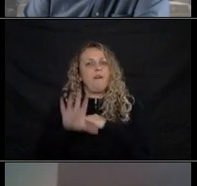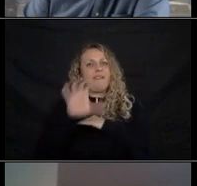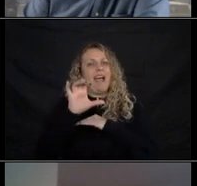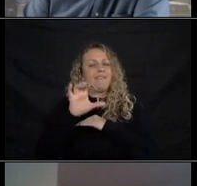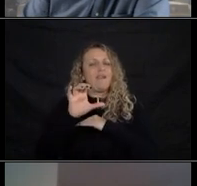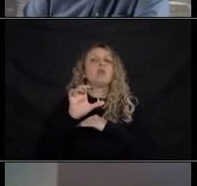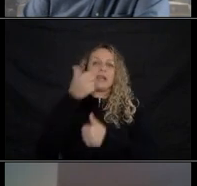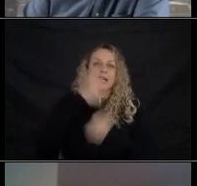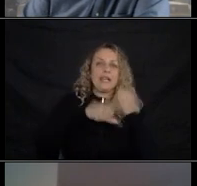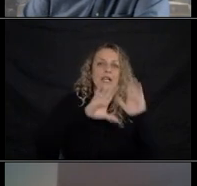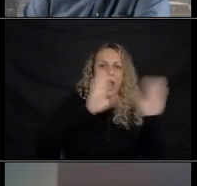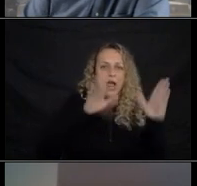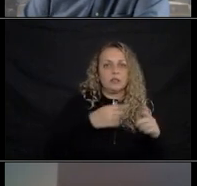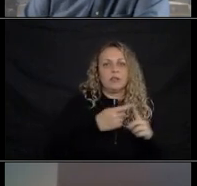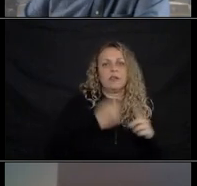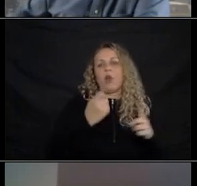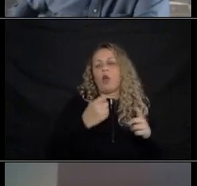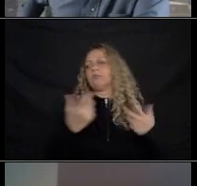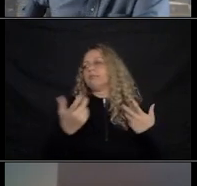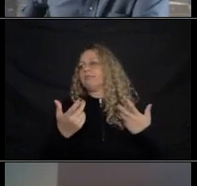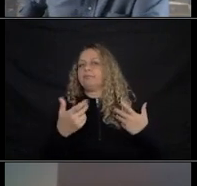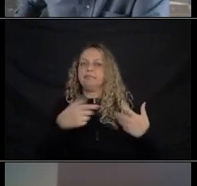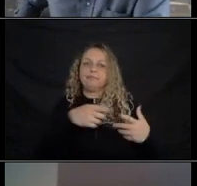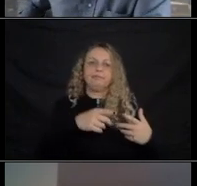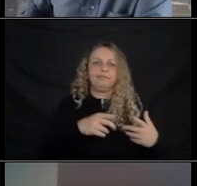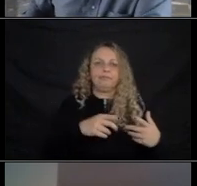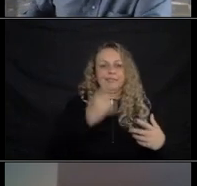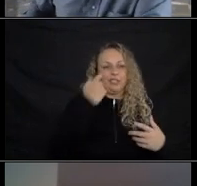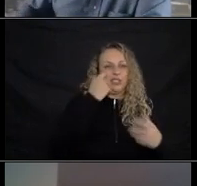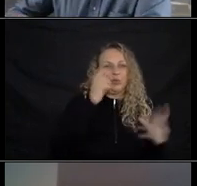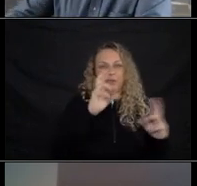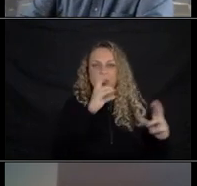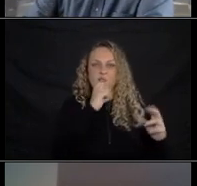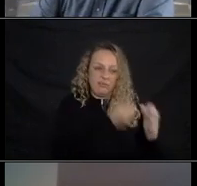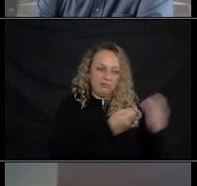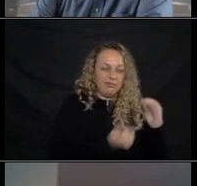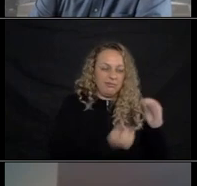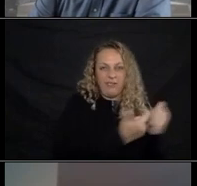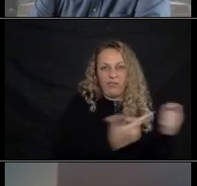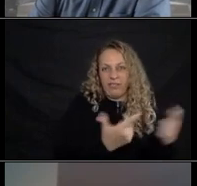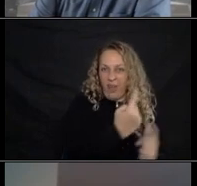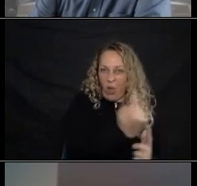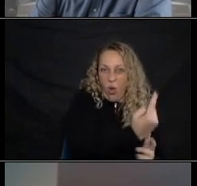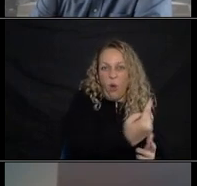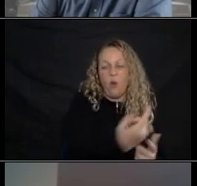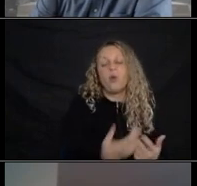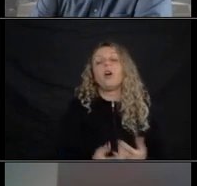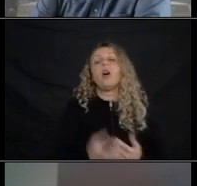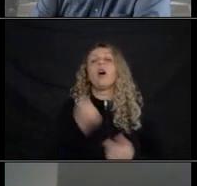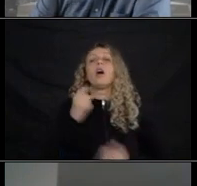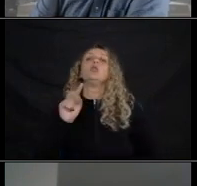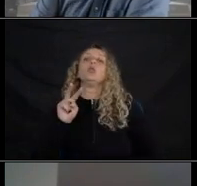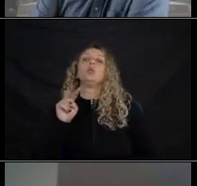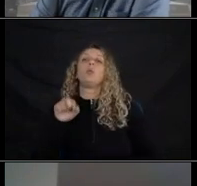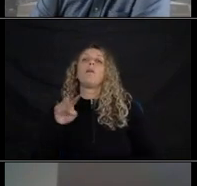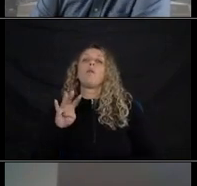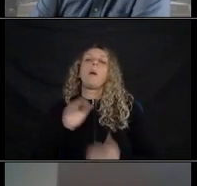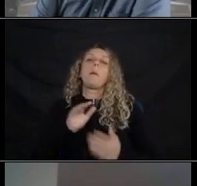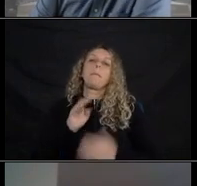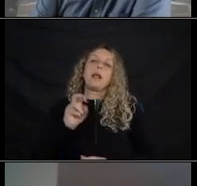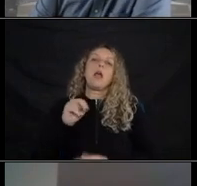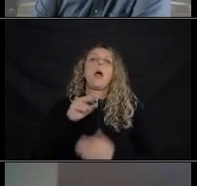per household from appliance efficiency standards alone. And whereas more than 2.4 million Americans were working in the